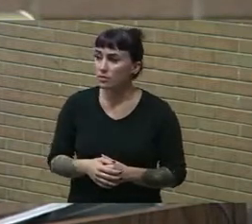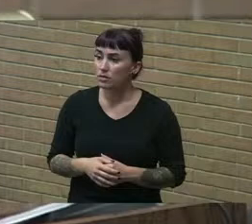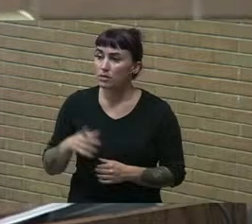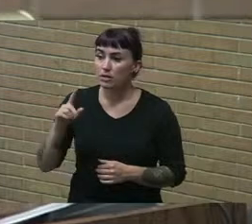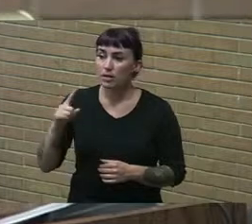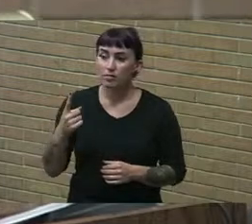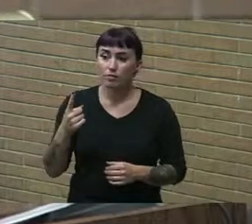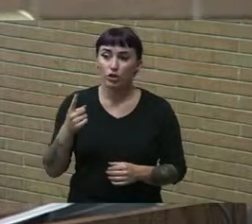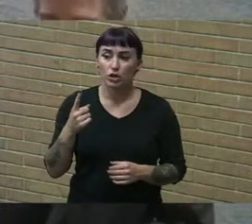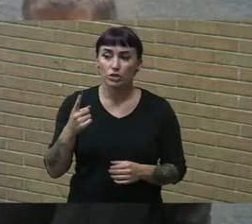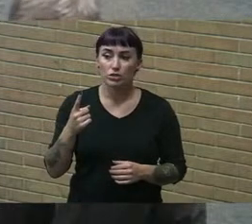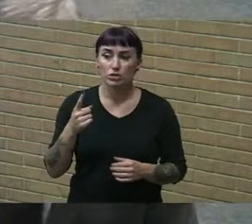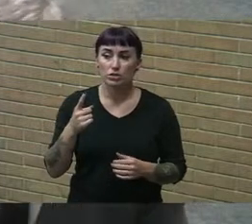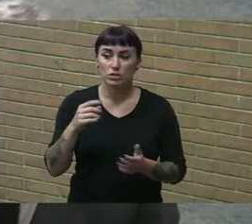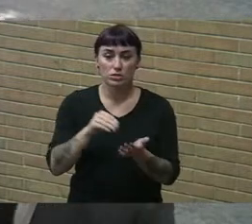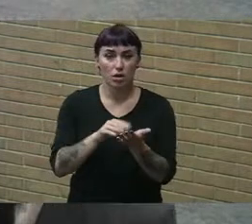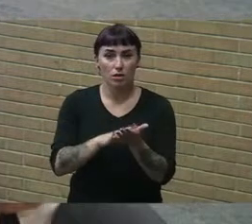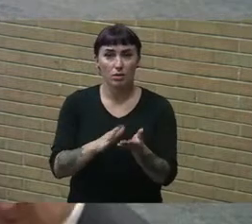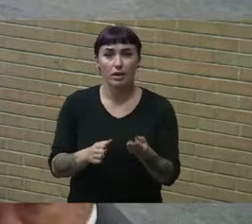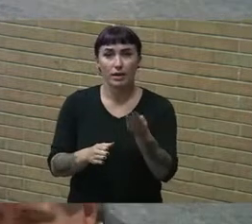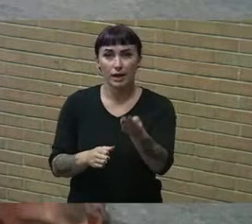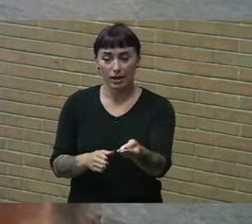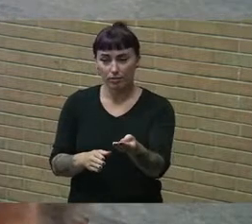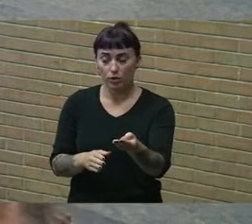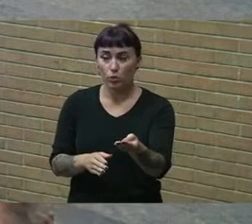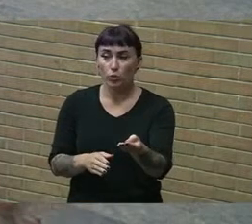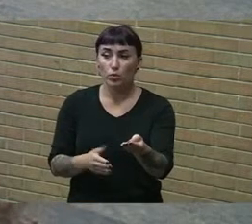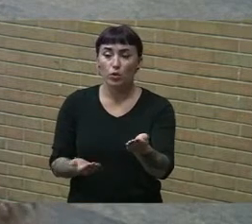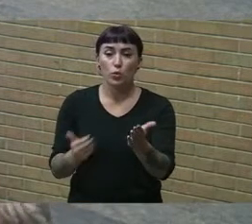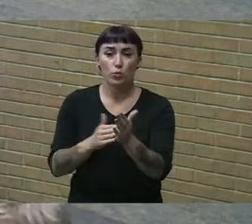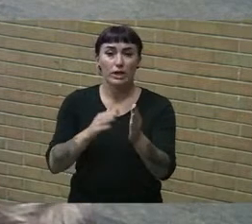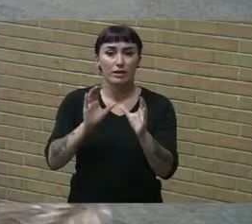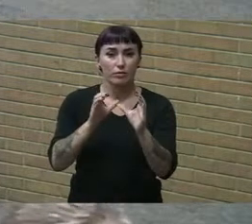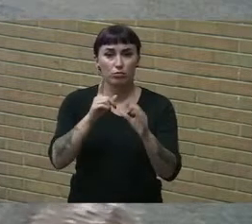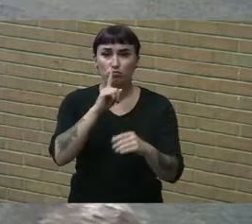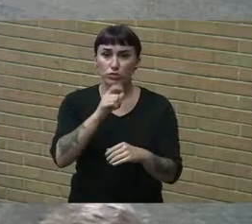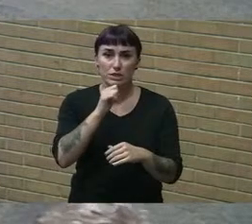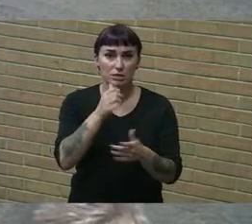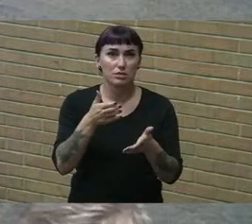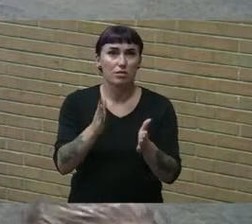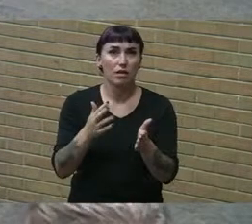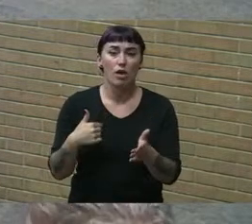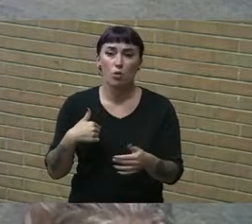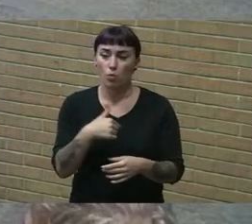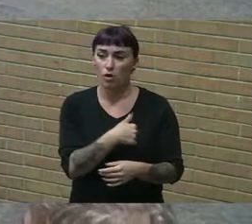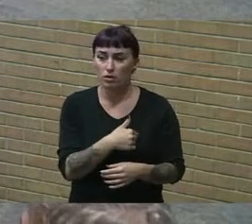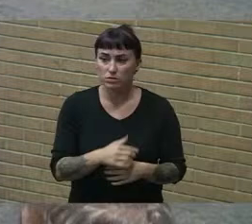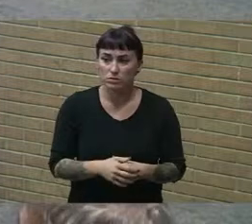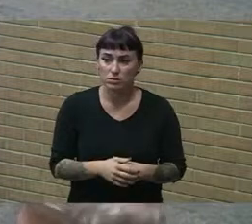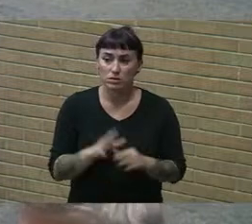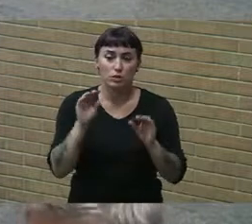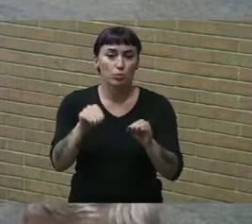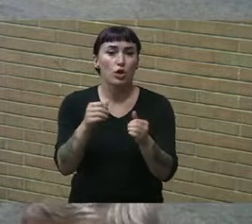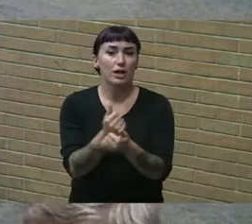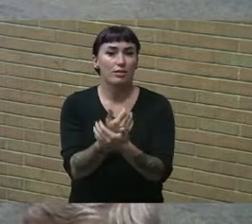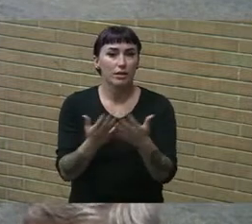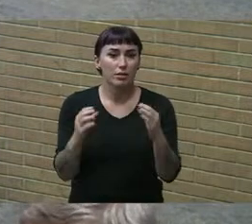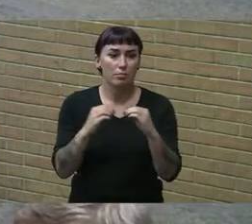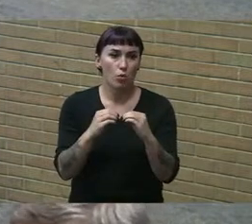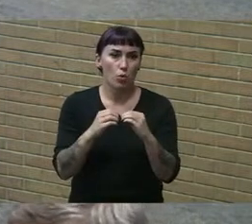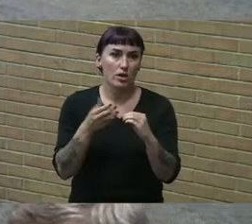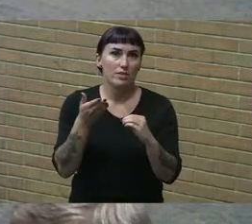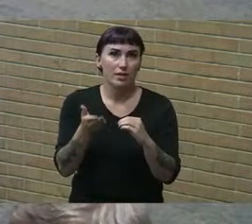first document that I gave you, actually our reconfiguration really doesn't allow us to put anything much more